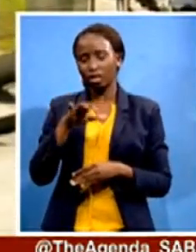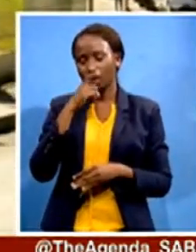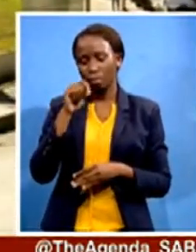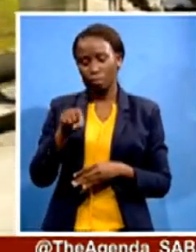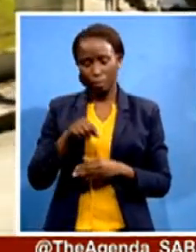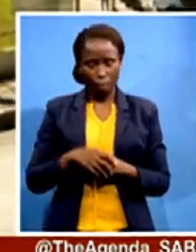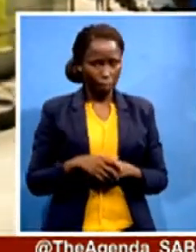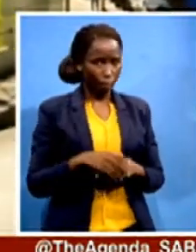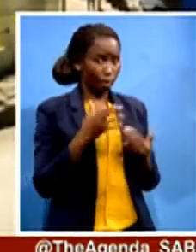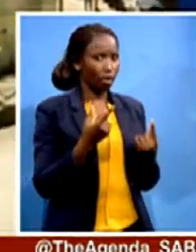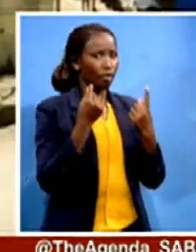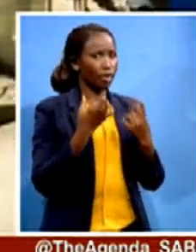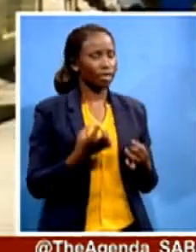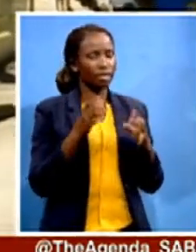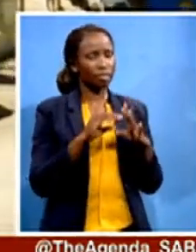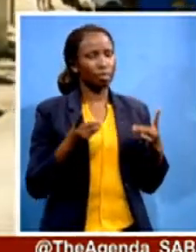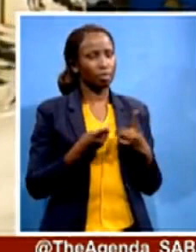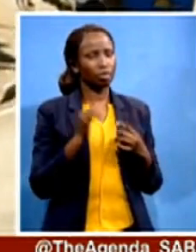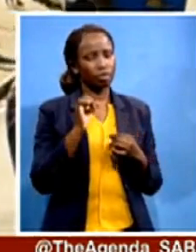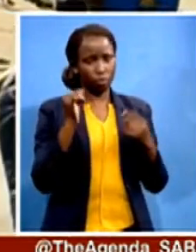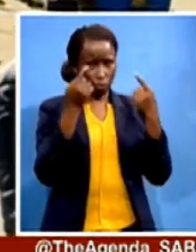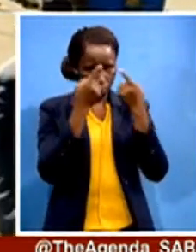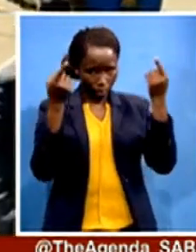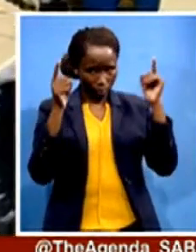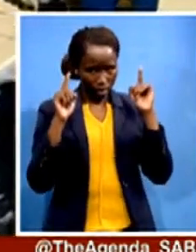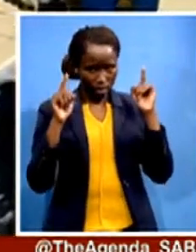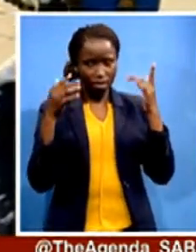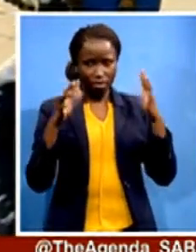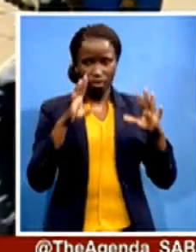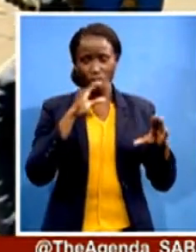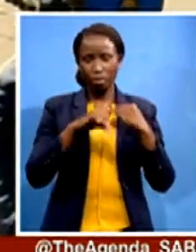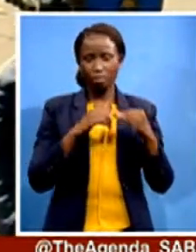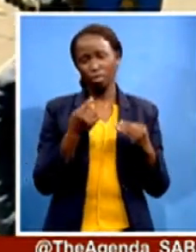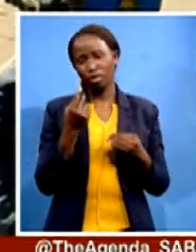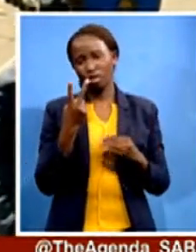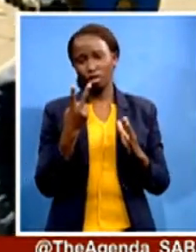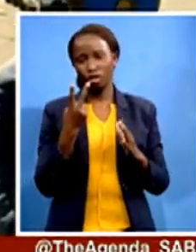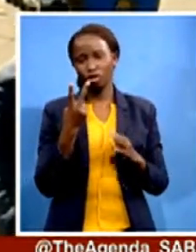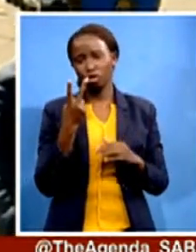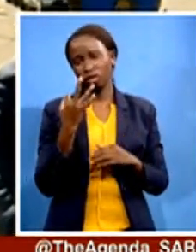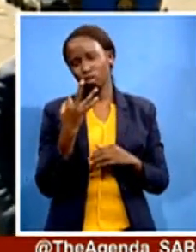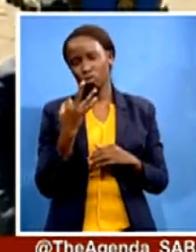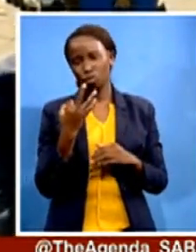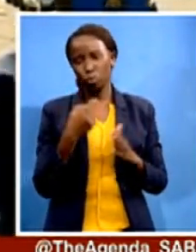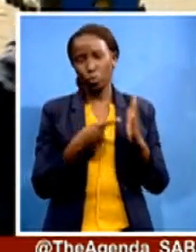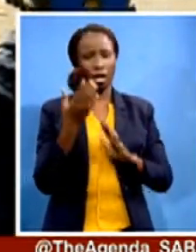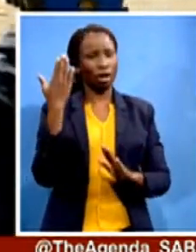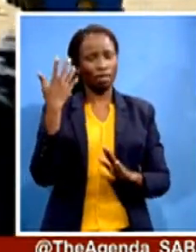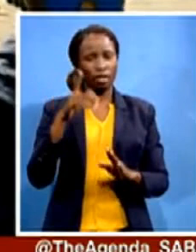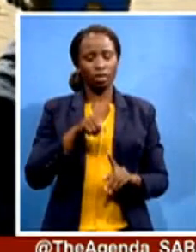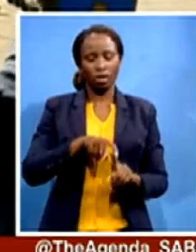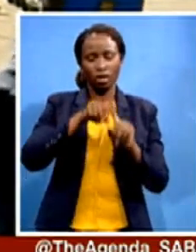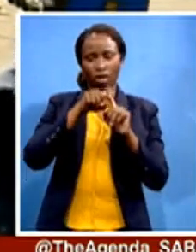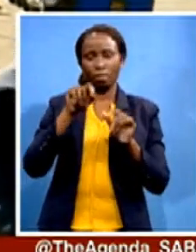the university, about 3 or 2 weeks ago, the university suspended 2 senior officials there amidst